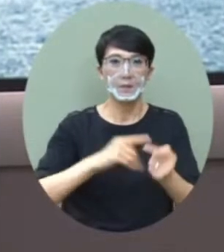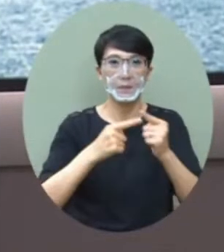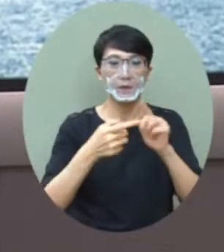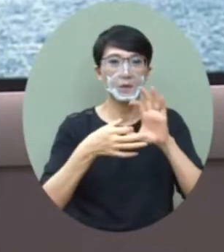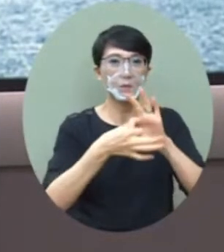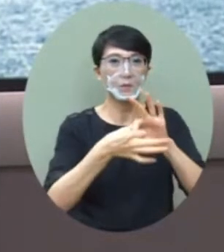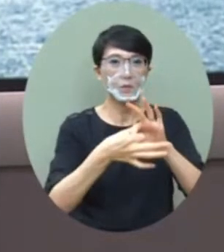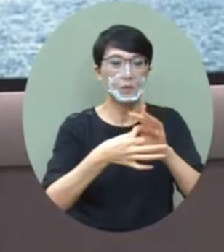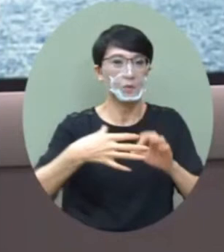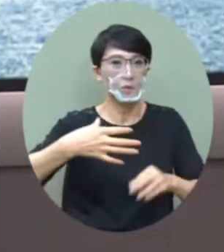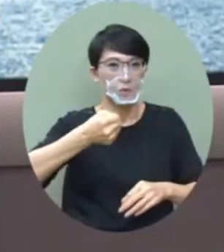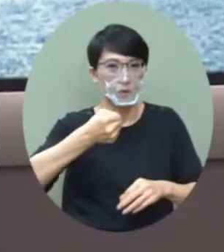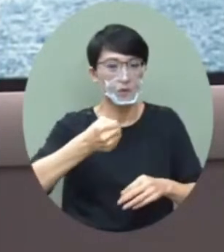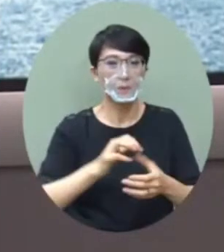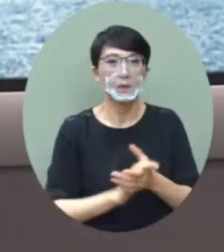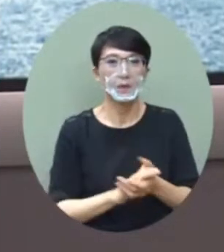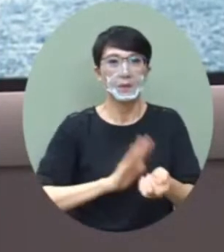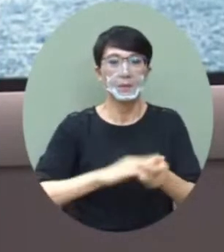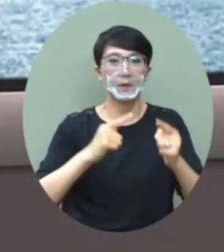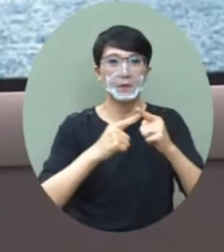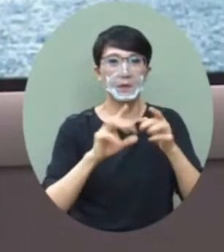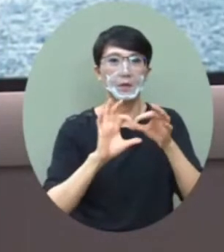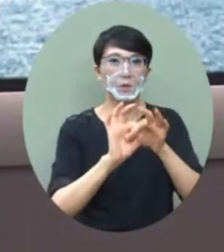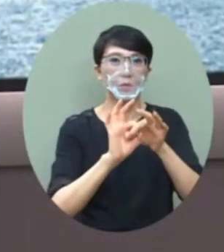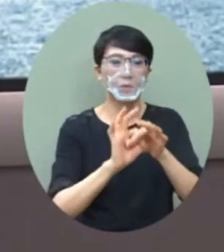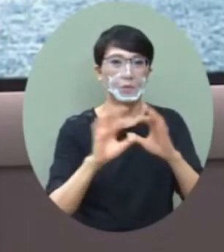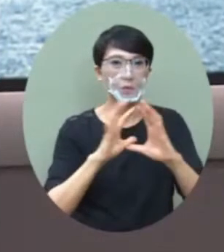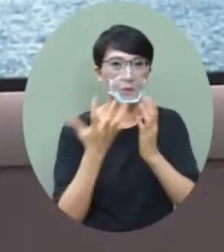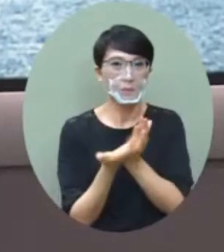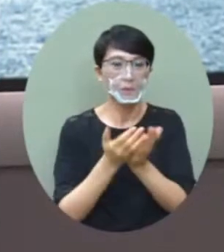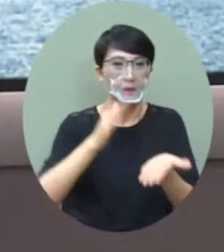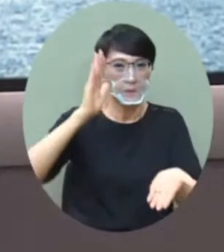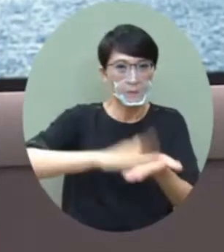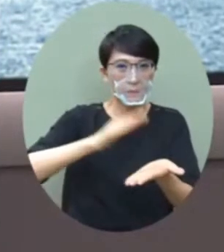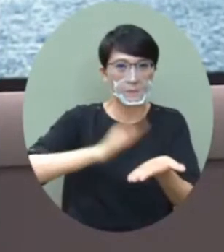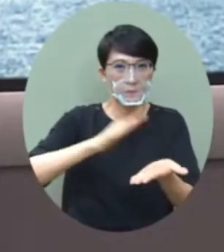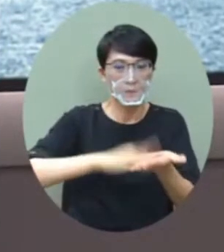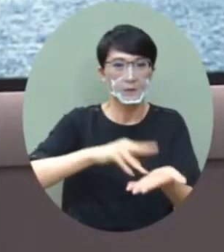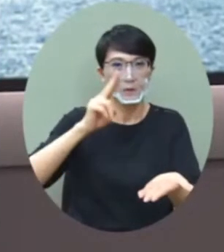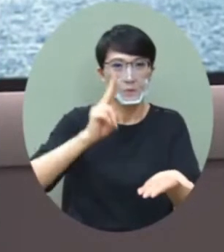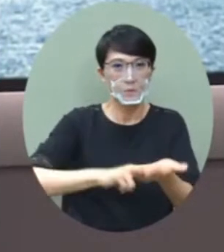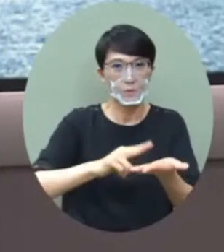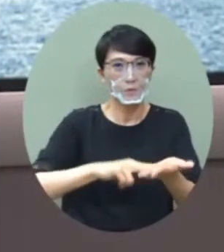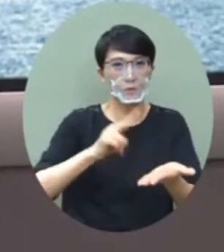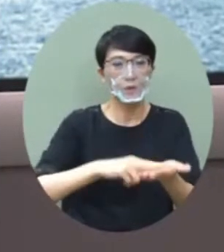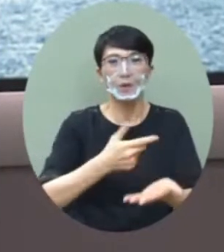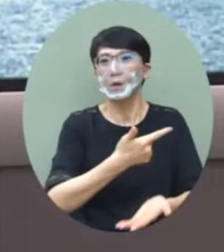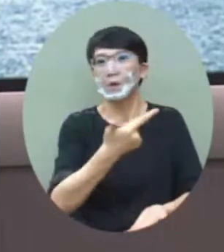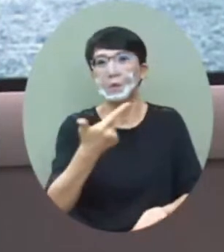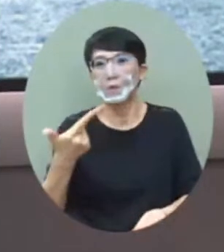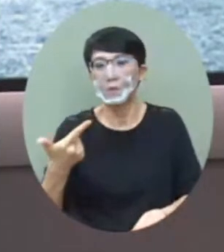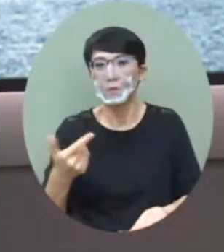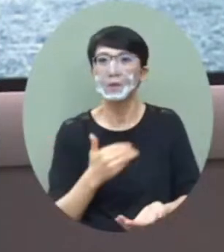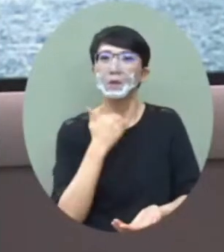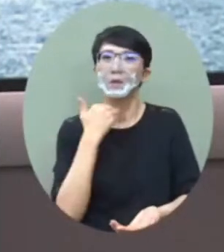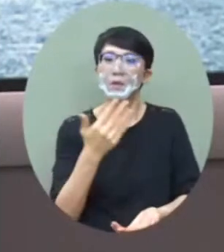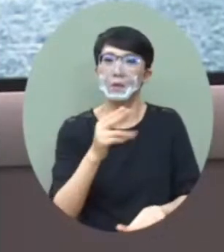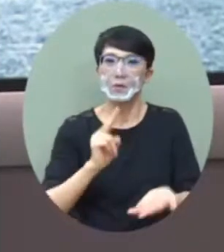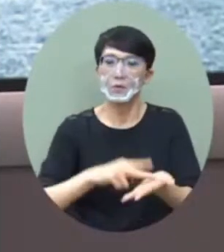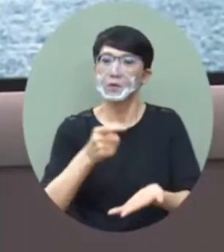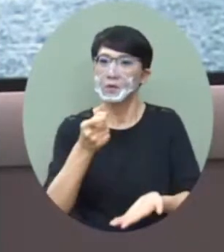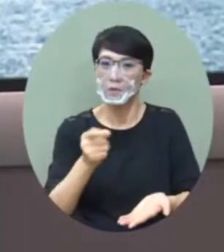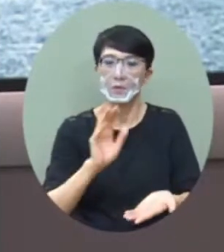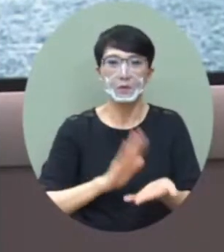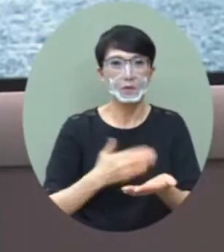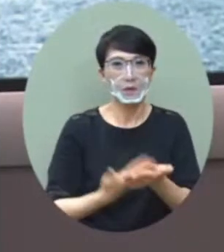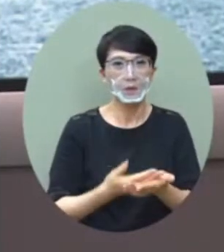Some people did lodge complaints in hospitals. There's a patient liaison